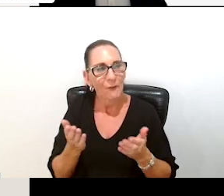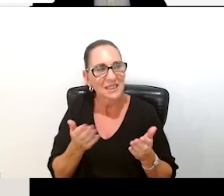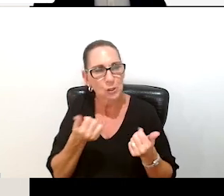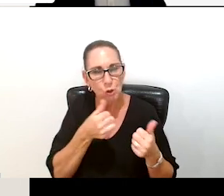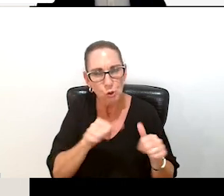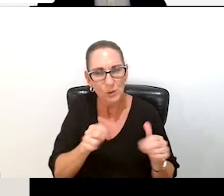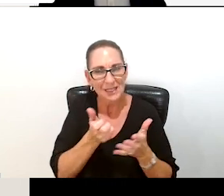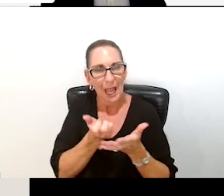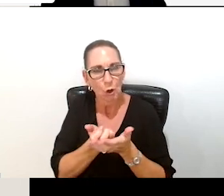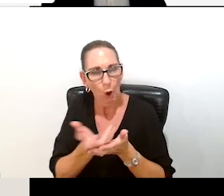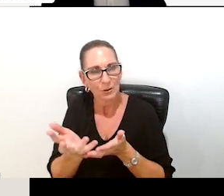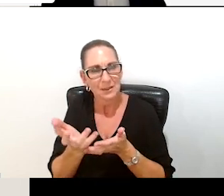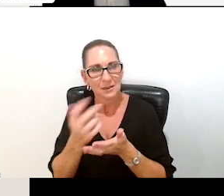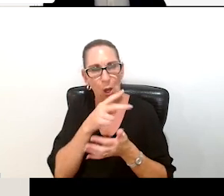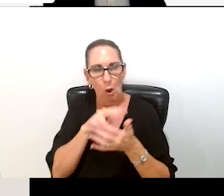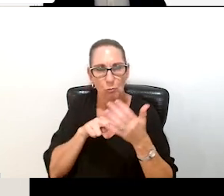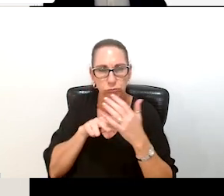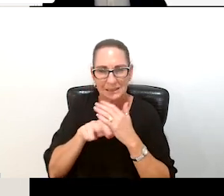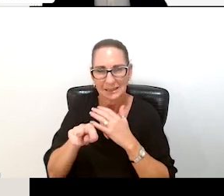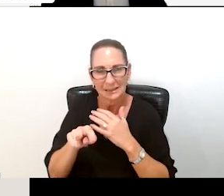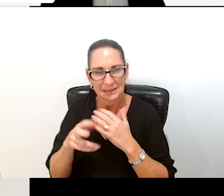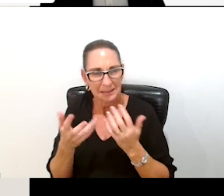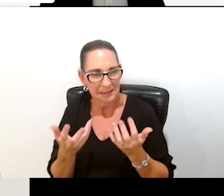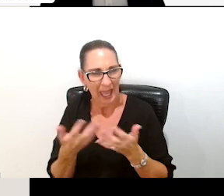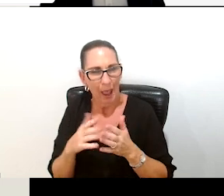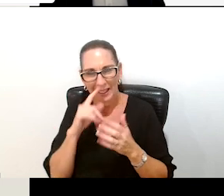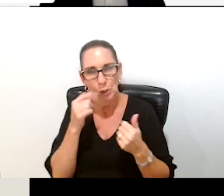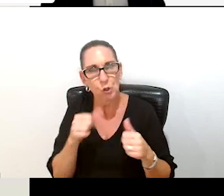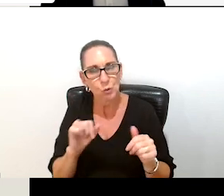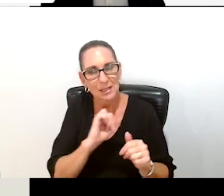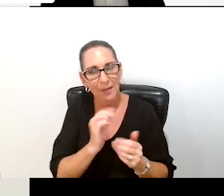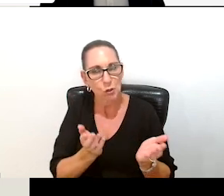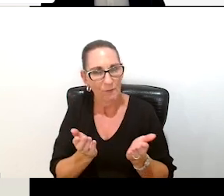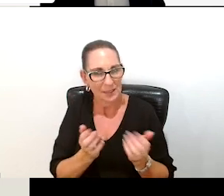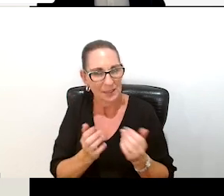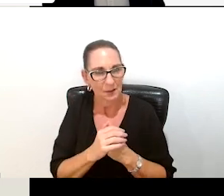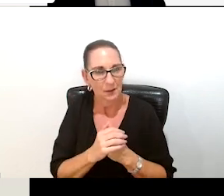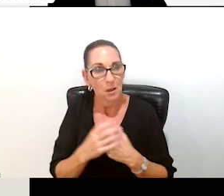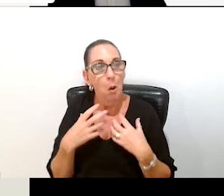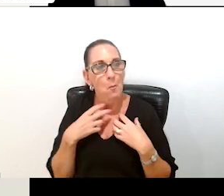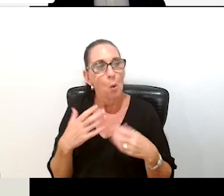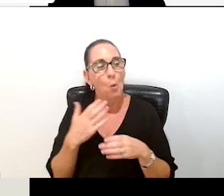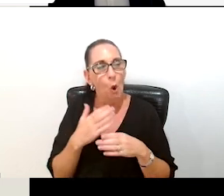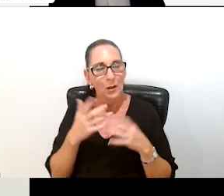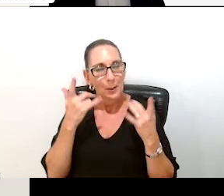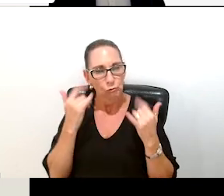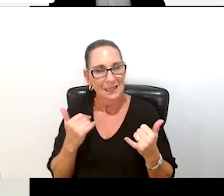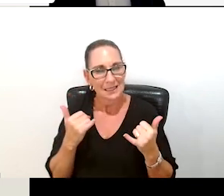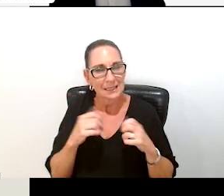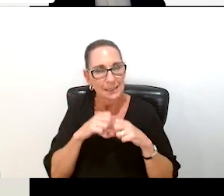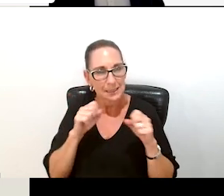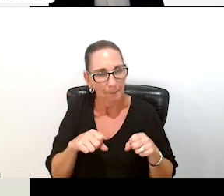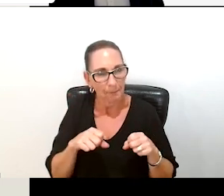predicts how someone might use a health service. We're looking at more work in the justice system, more work